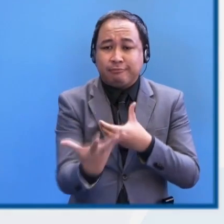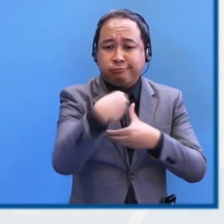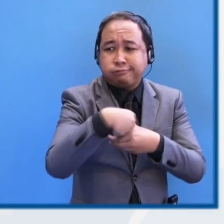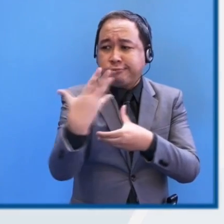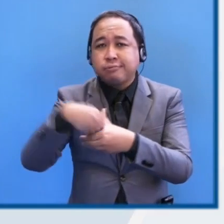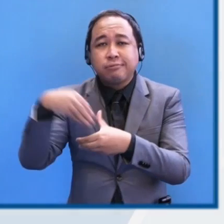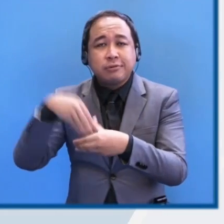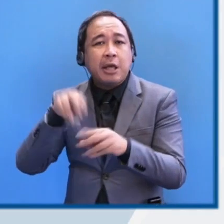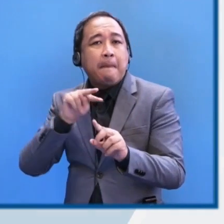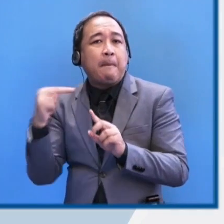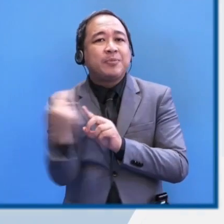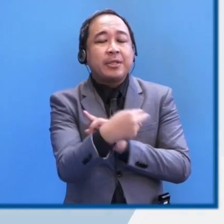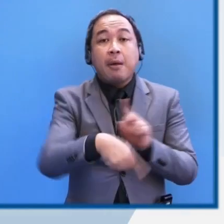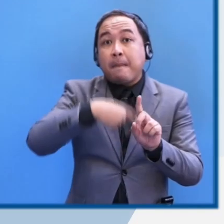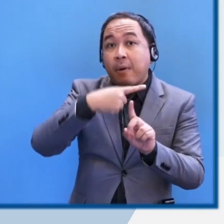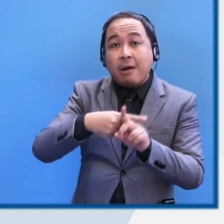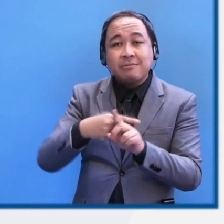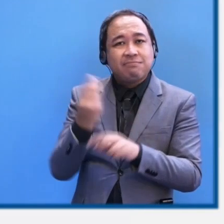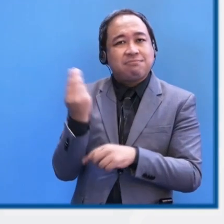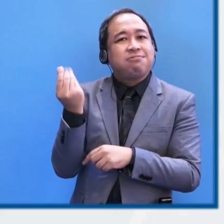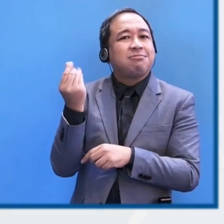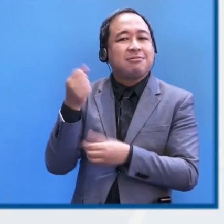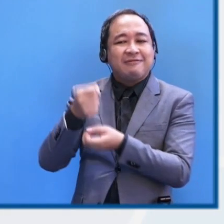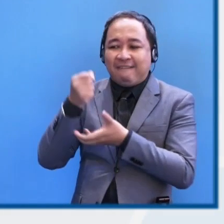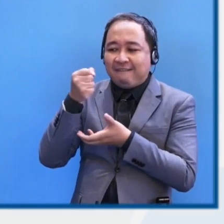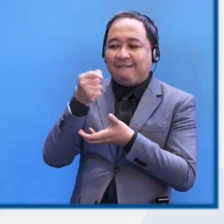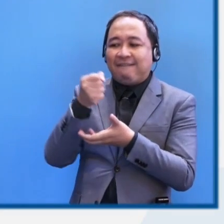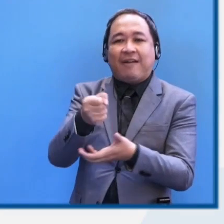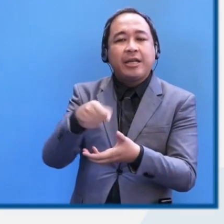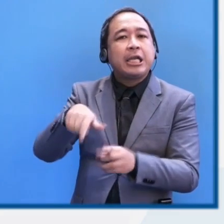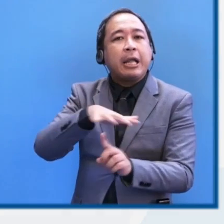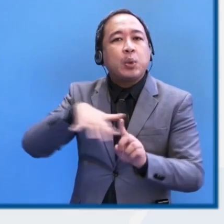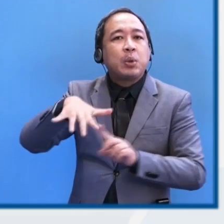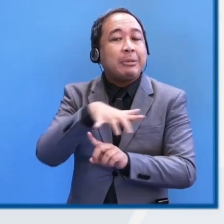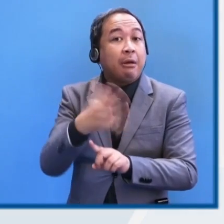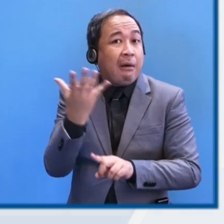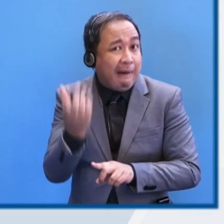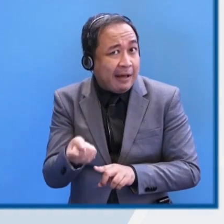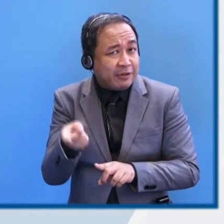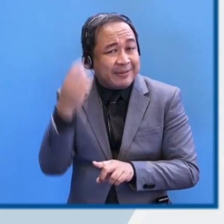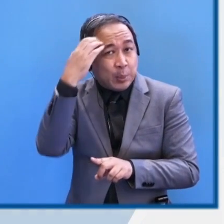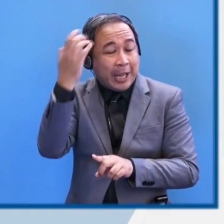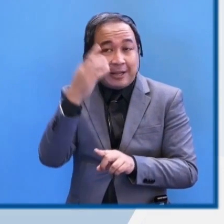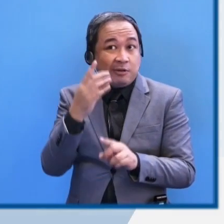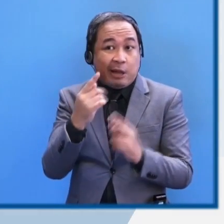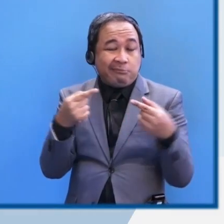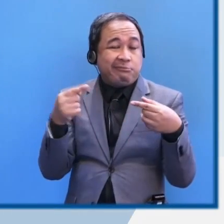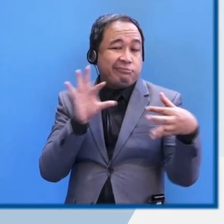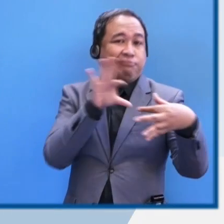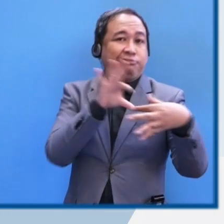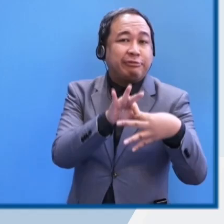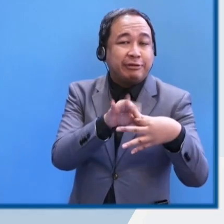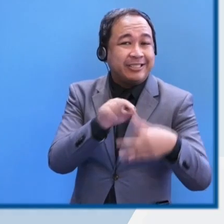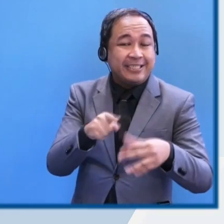the absence of local funding. Resources were not located available for the response. There was a lost